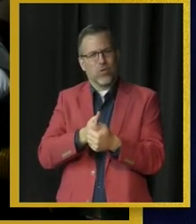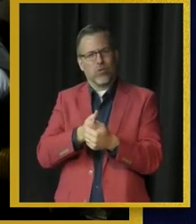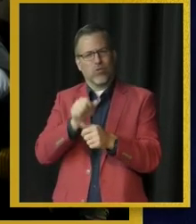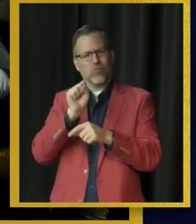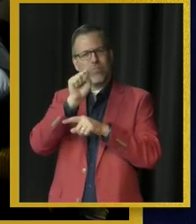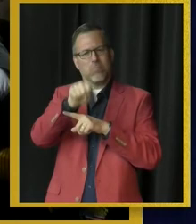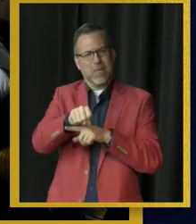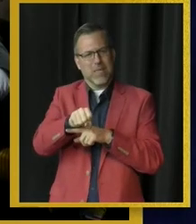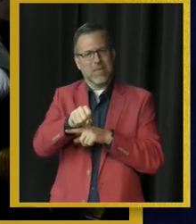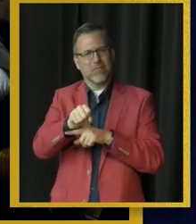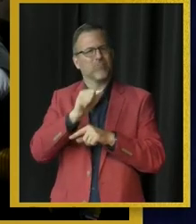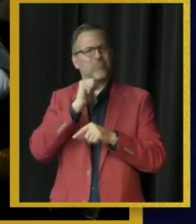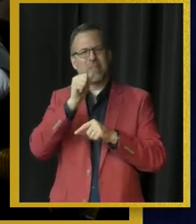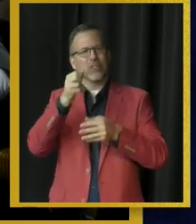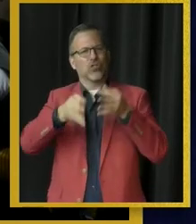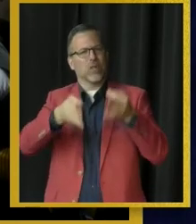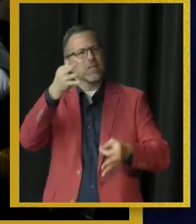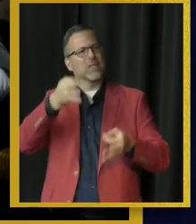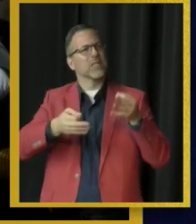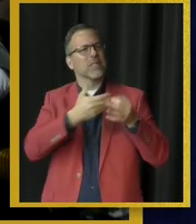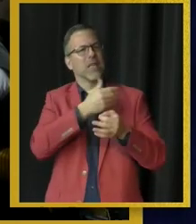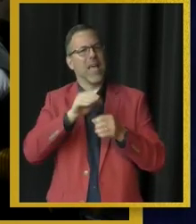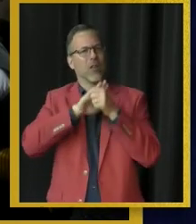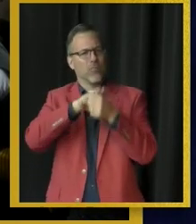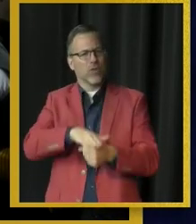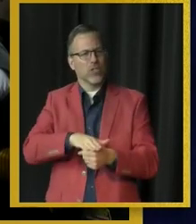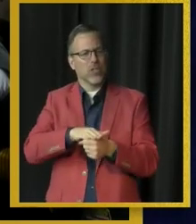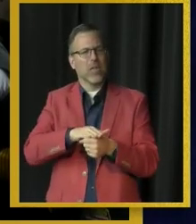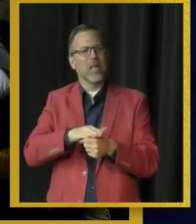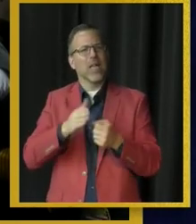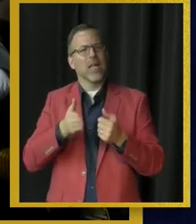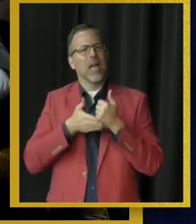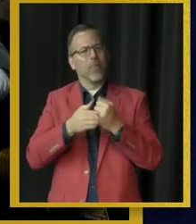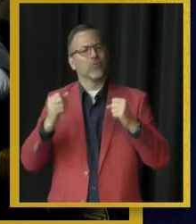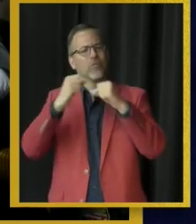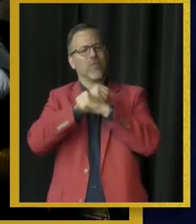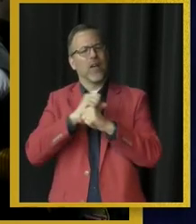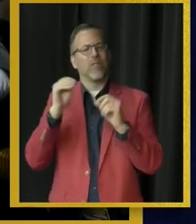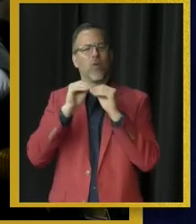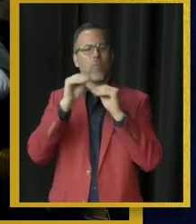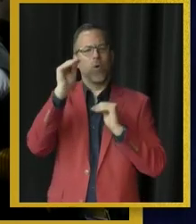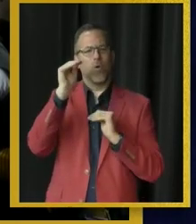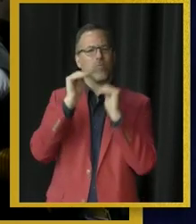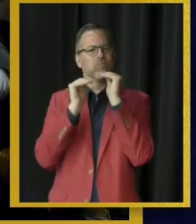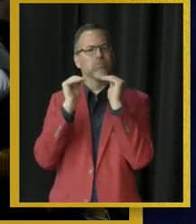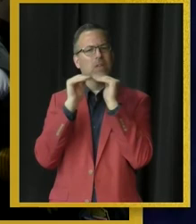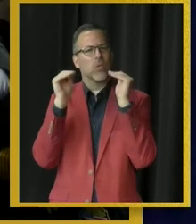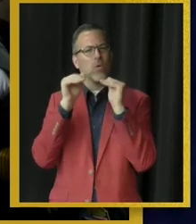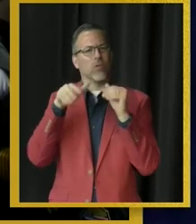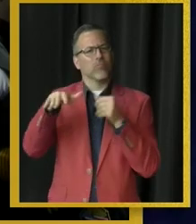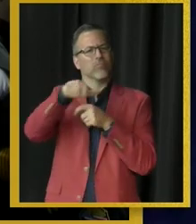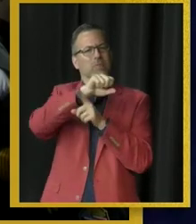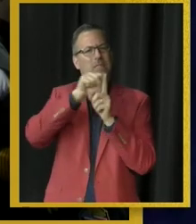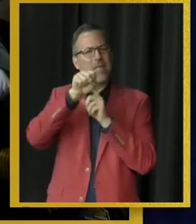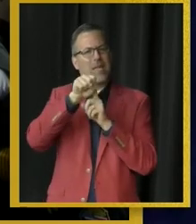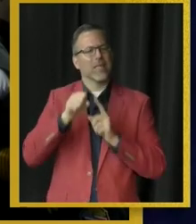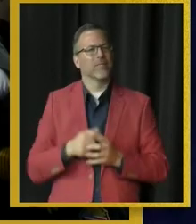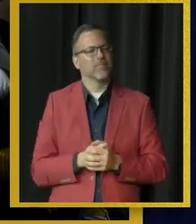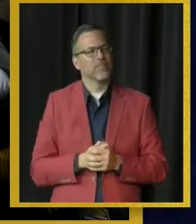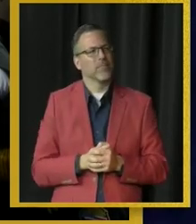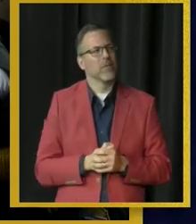and oppression, and to work towards a more equitable and compassionate society. We ask that you help